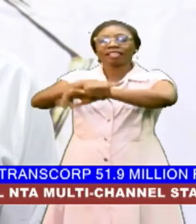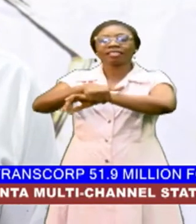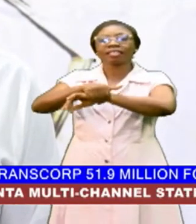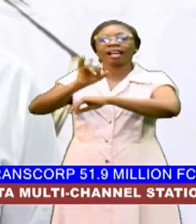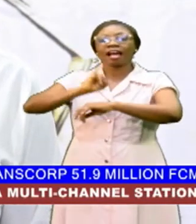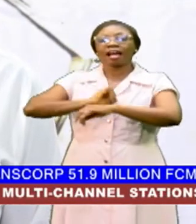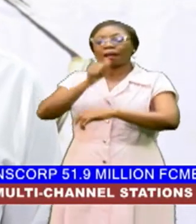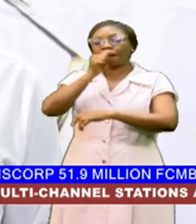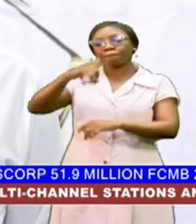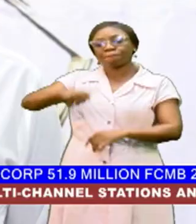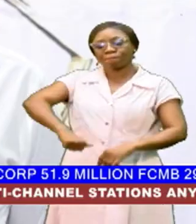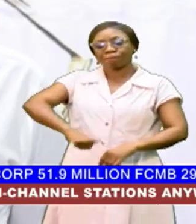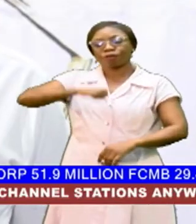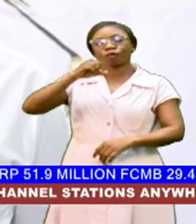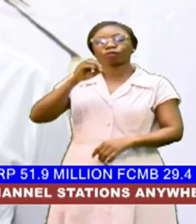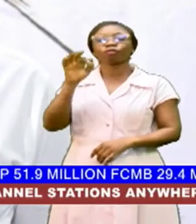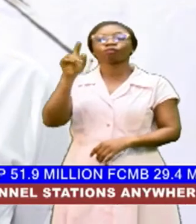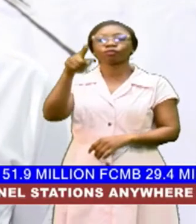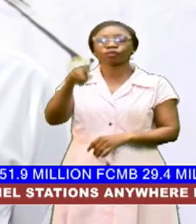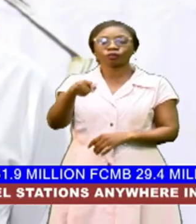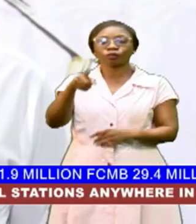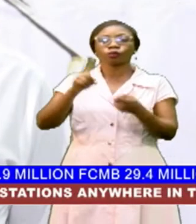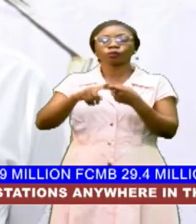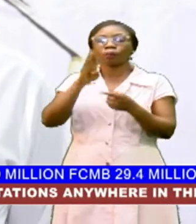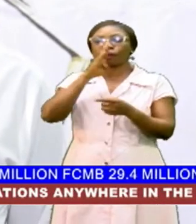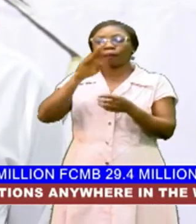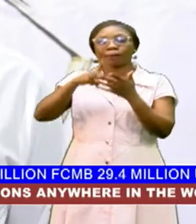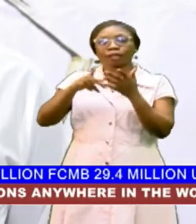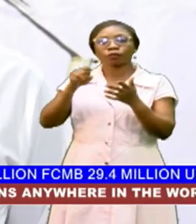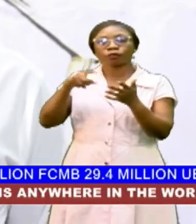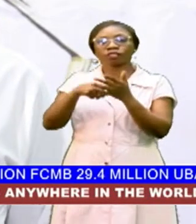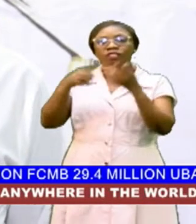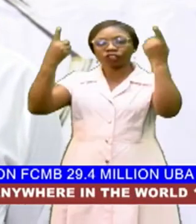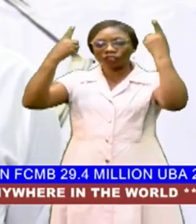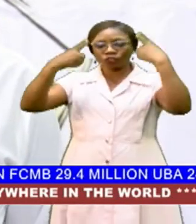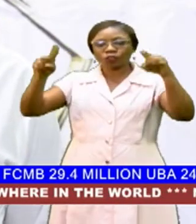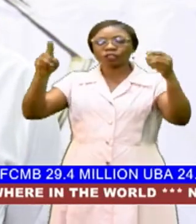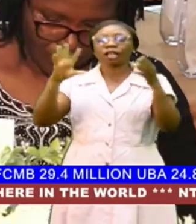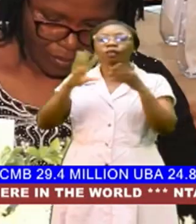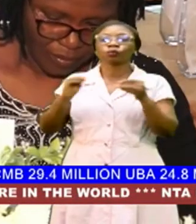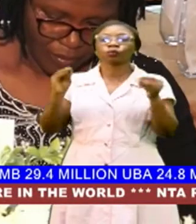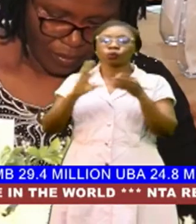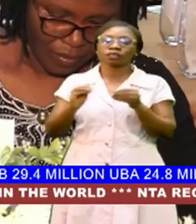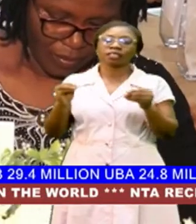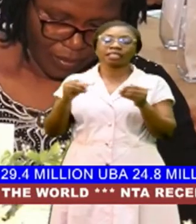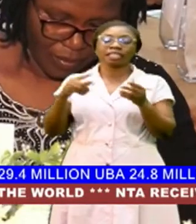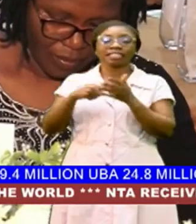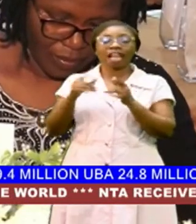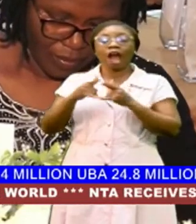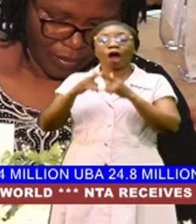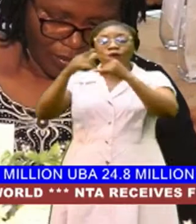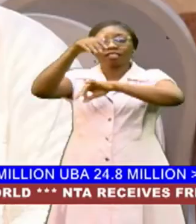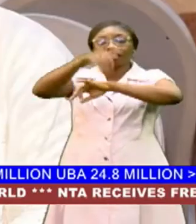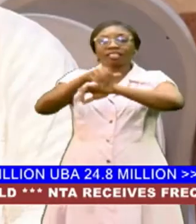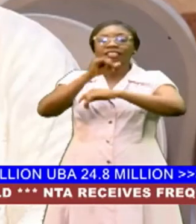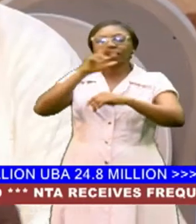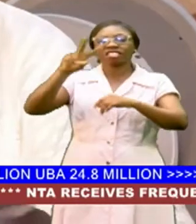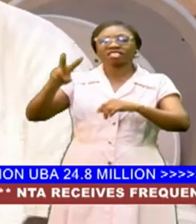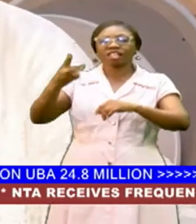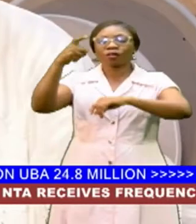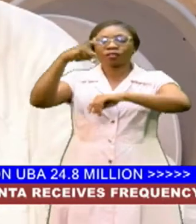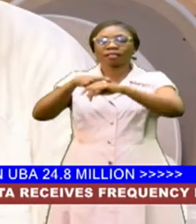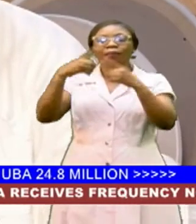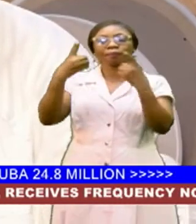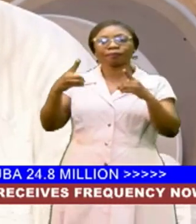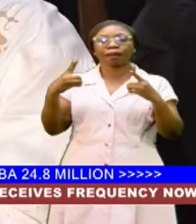proud of you to be part of this success story. The award night is the second edition